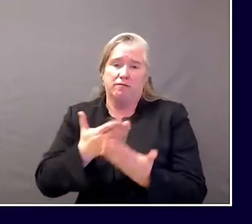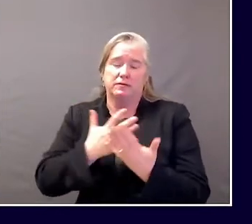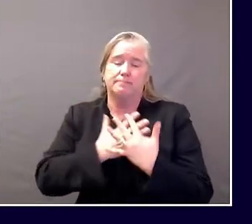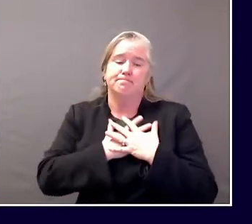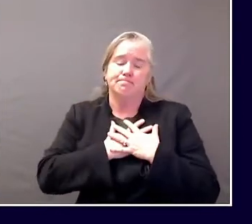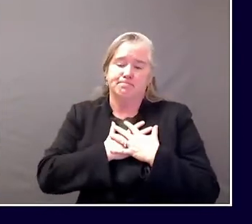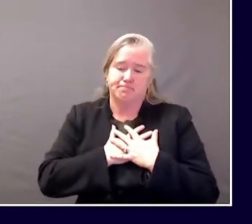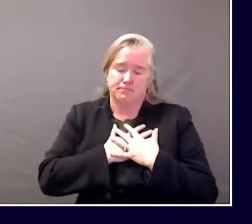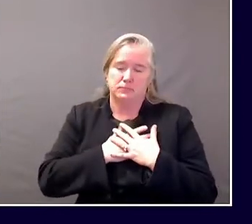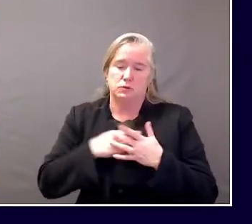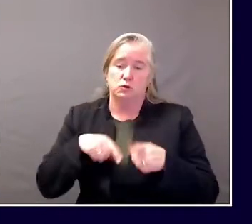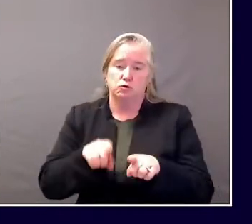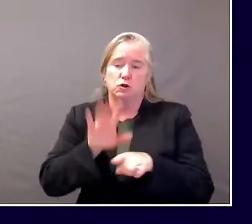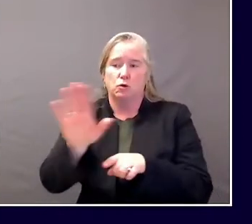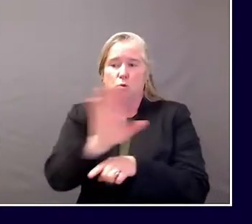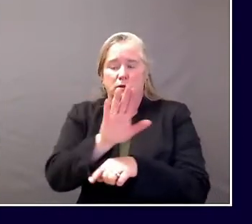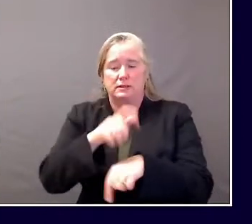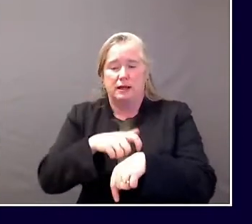of their grief.